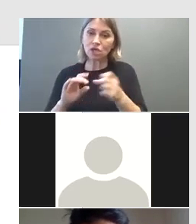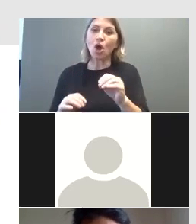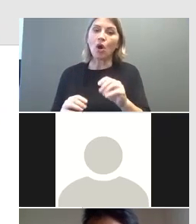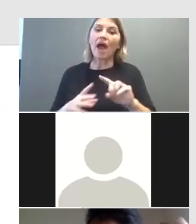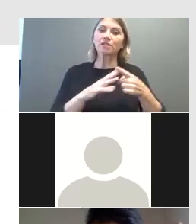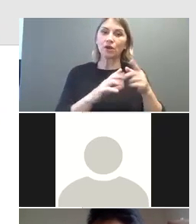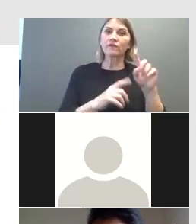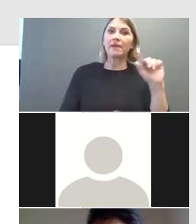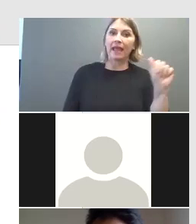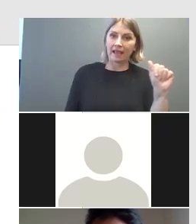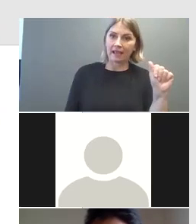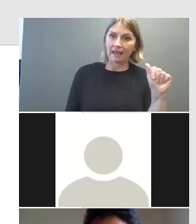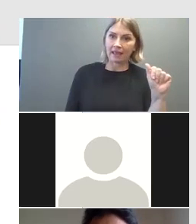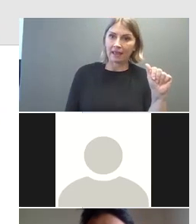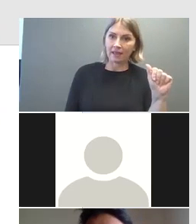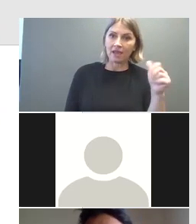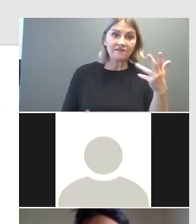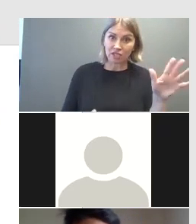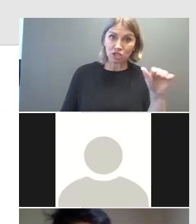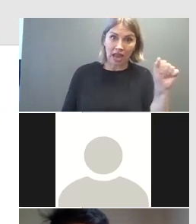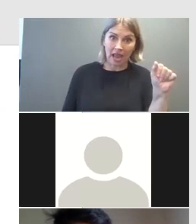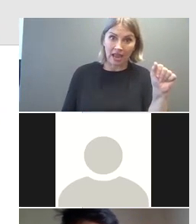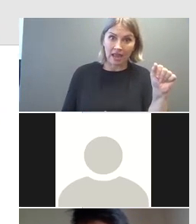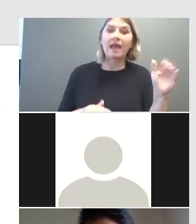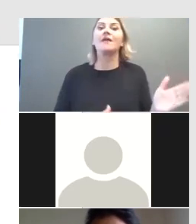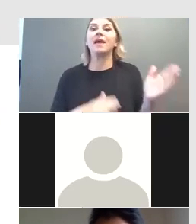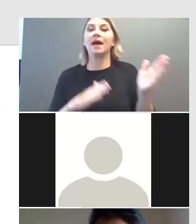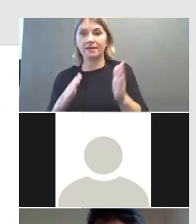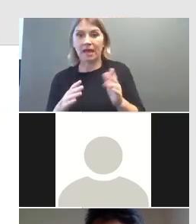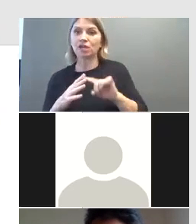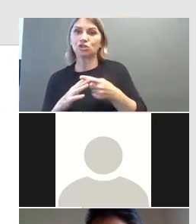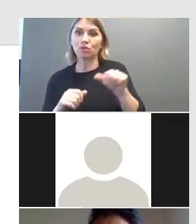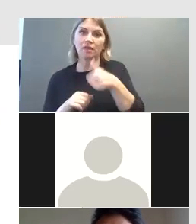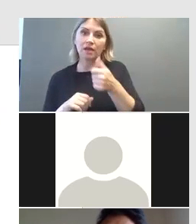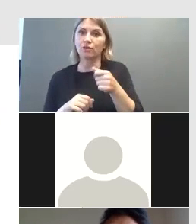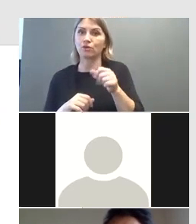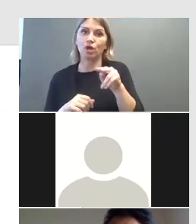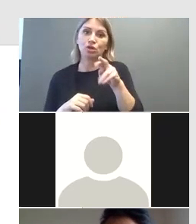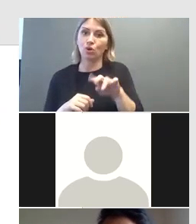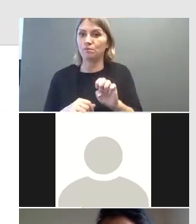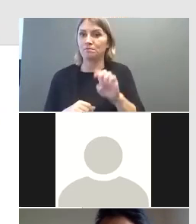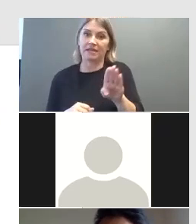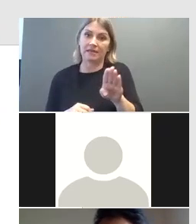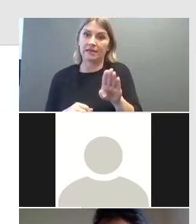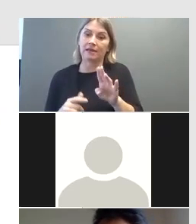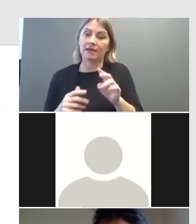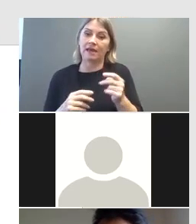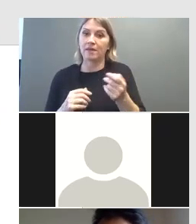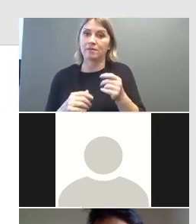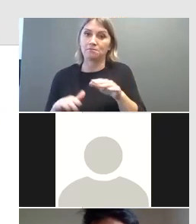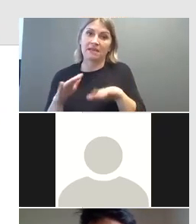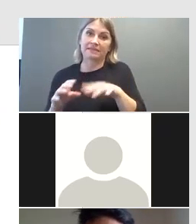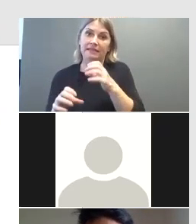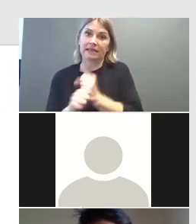from A, I get done with A, then I can start from either of those nodes. I will start from B, and then I can basically get this strongly